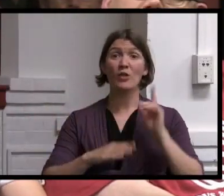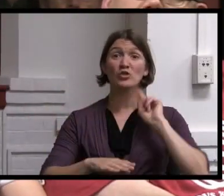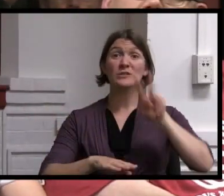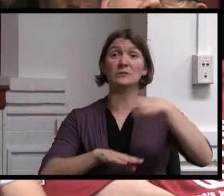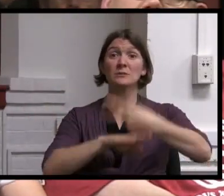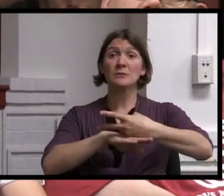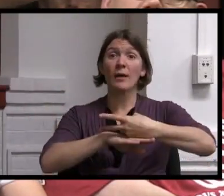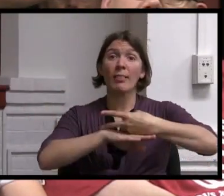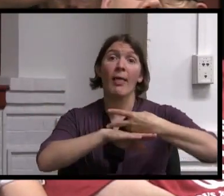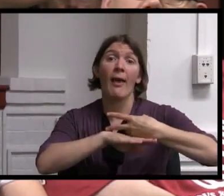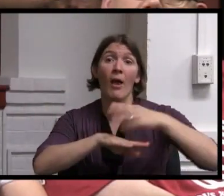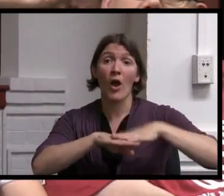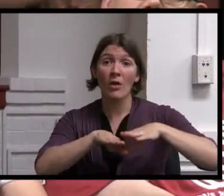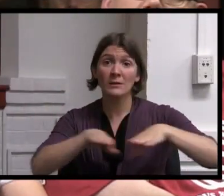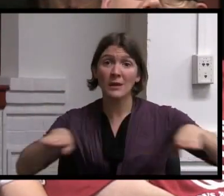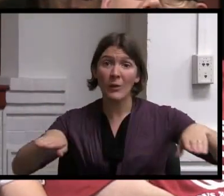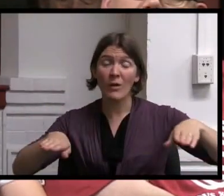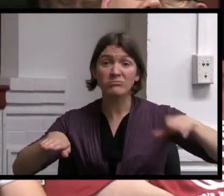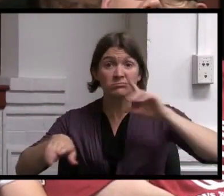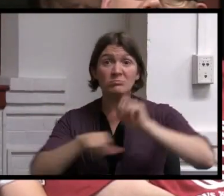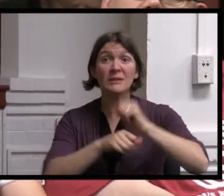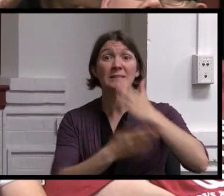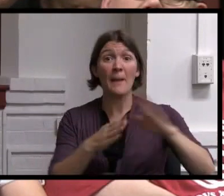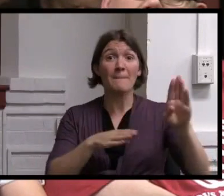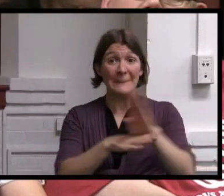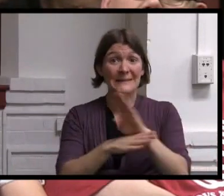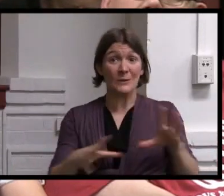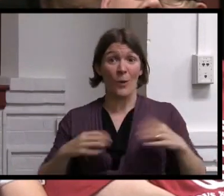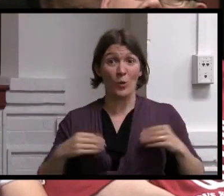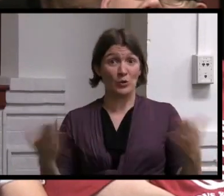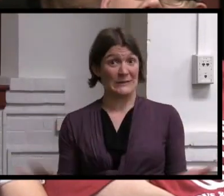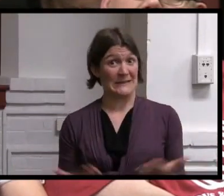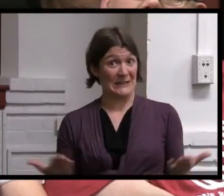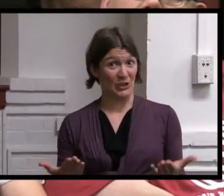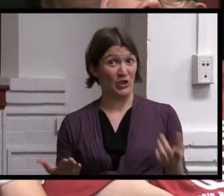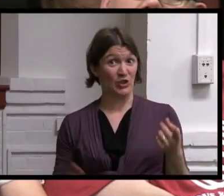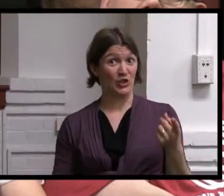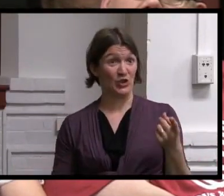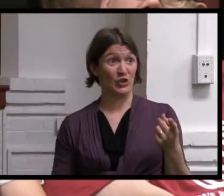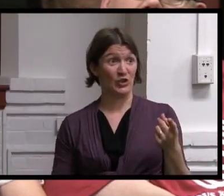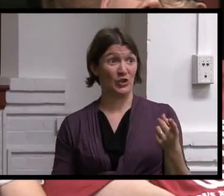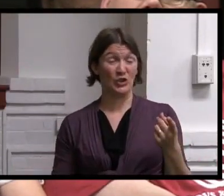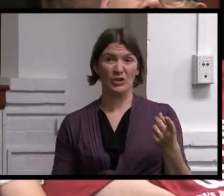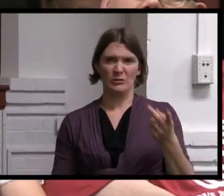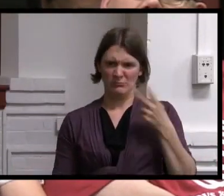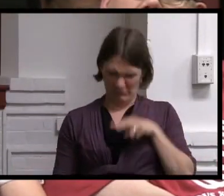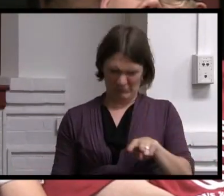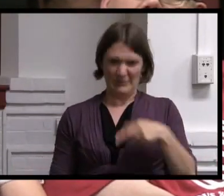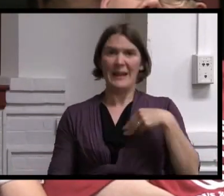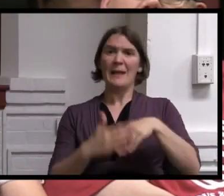sidewalk. There's some business owners here who, they were laying on the